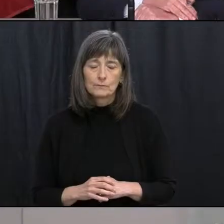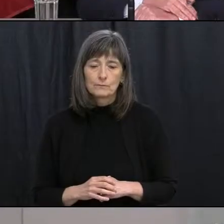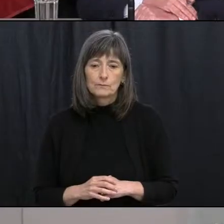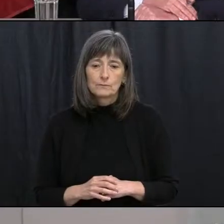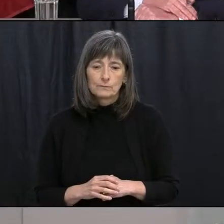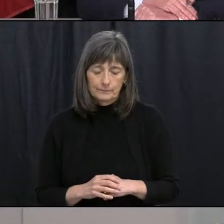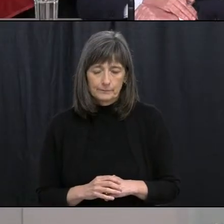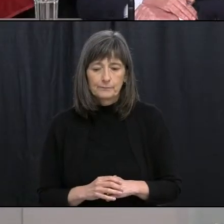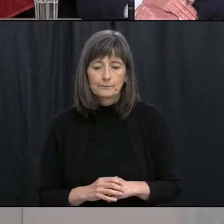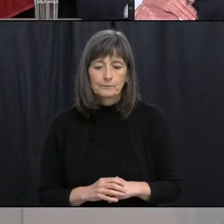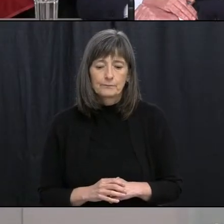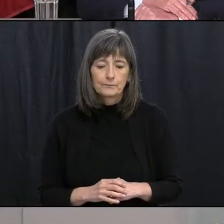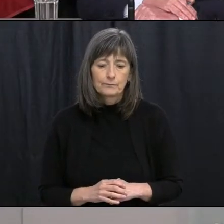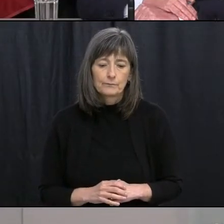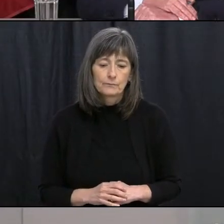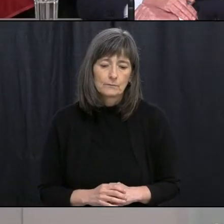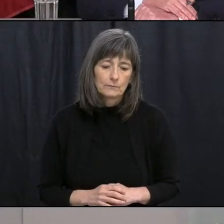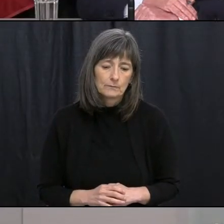Thank you.